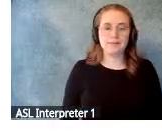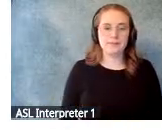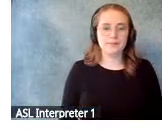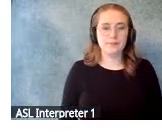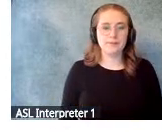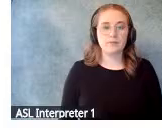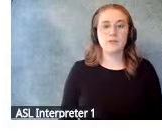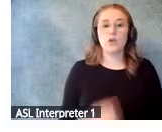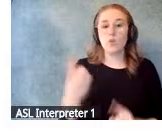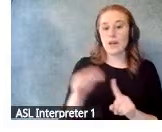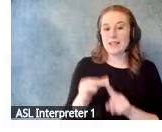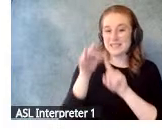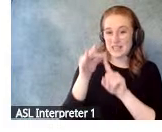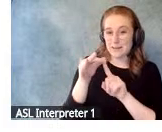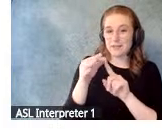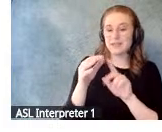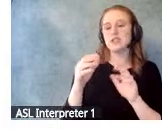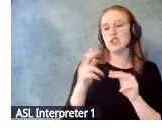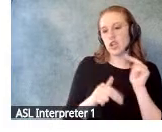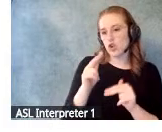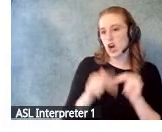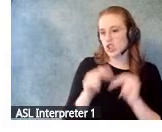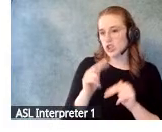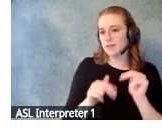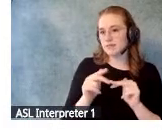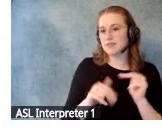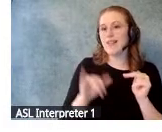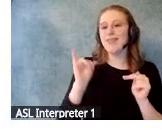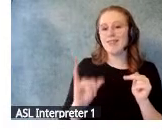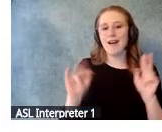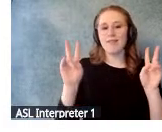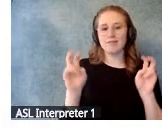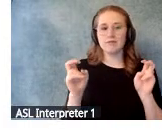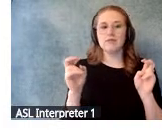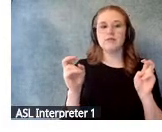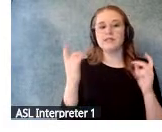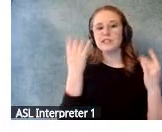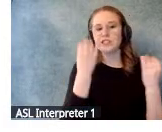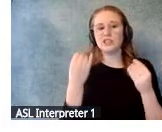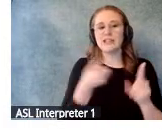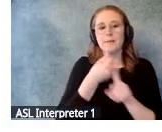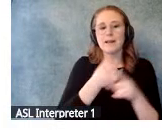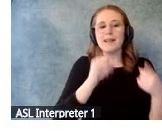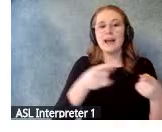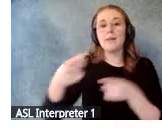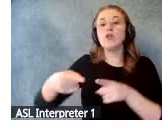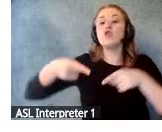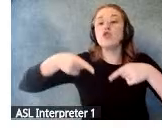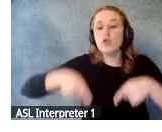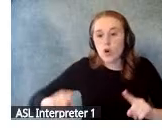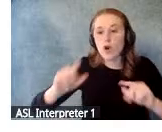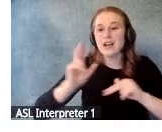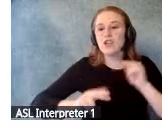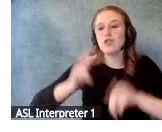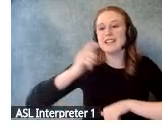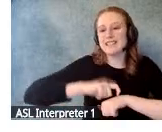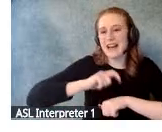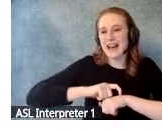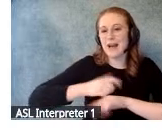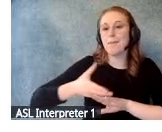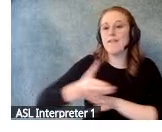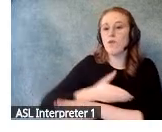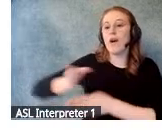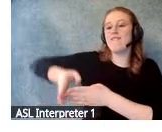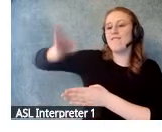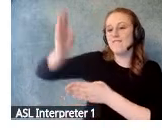one exception here is construction, which considers impacts that occur during the construction period prior to the completion